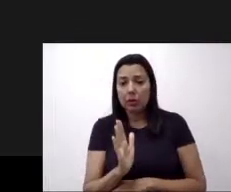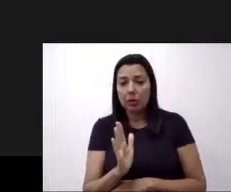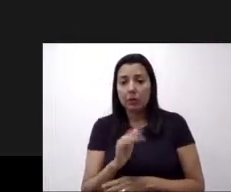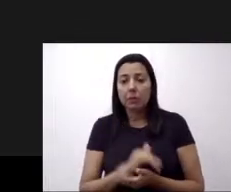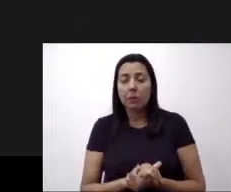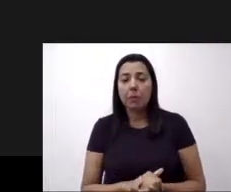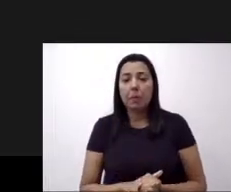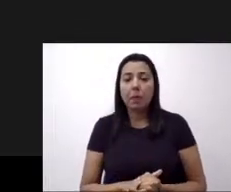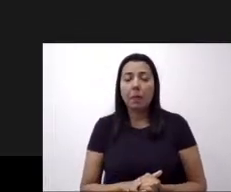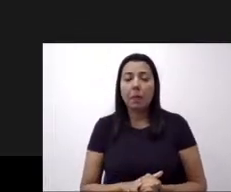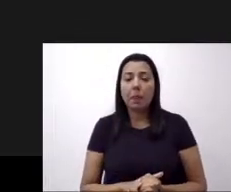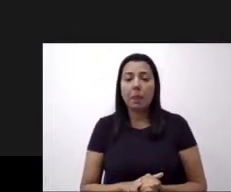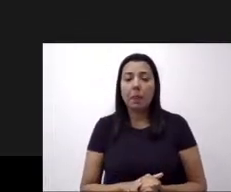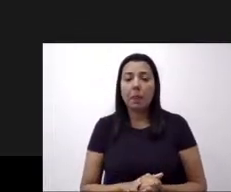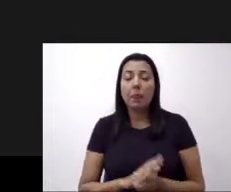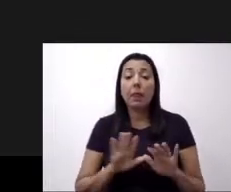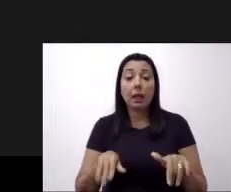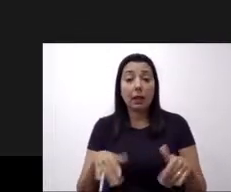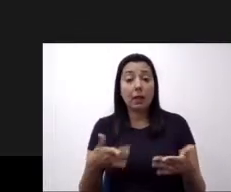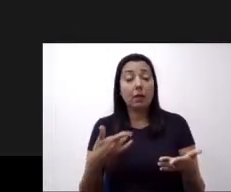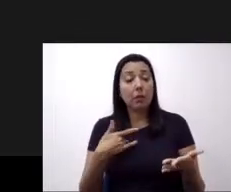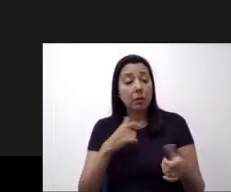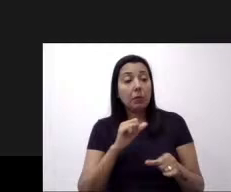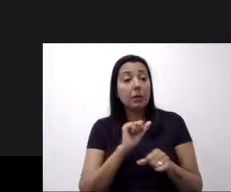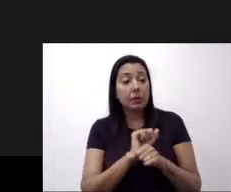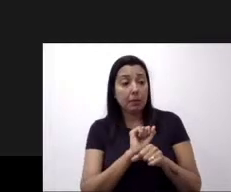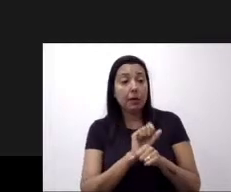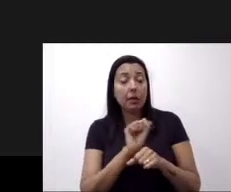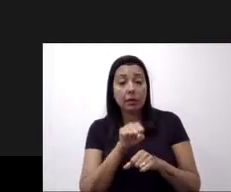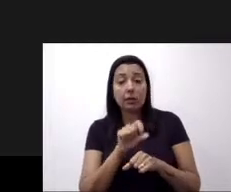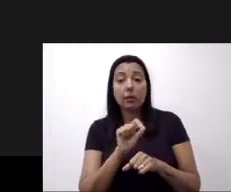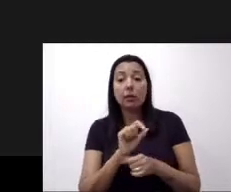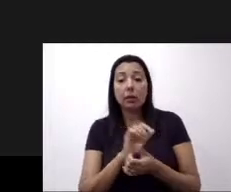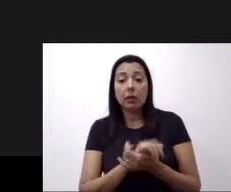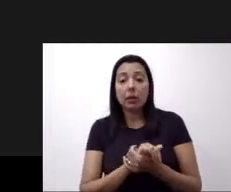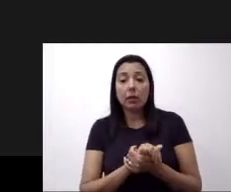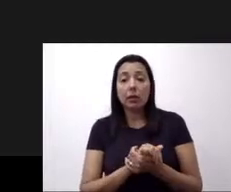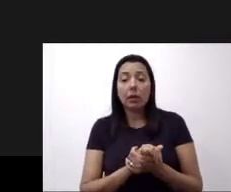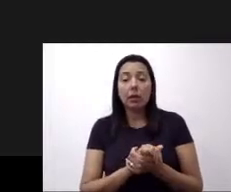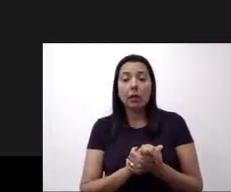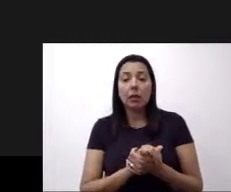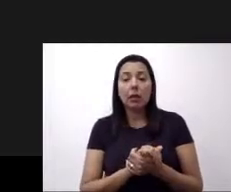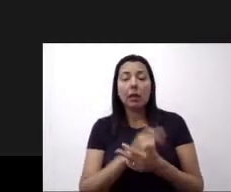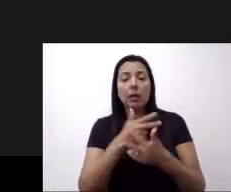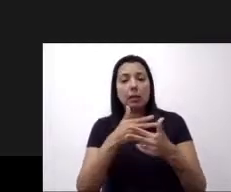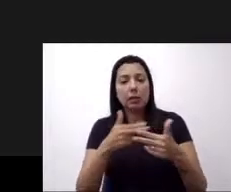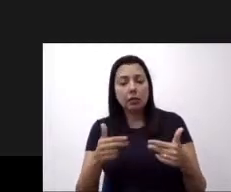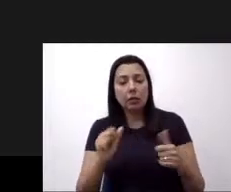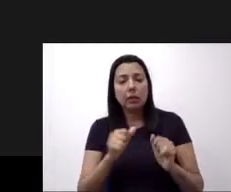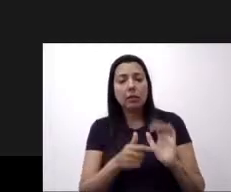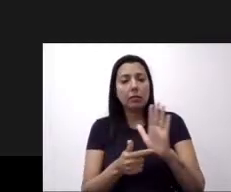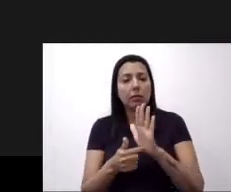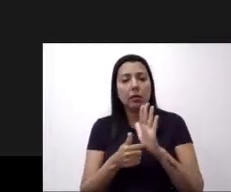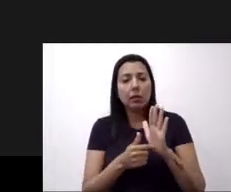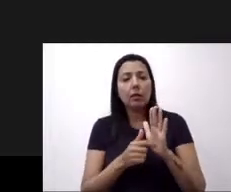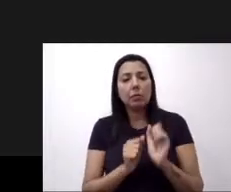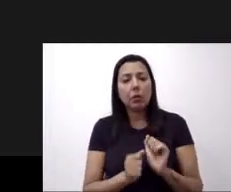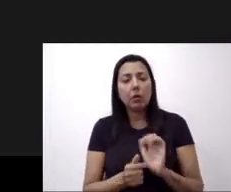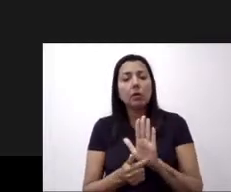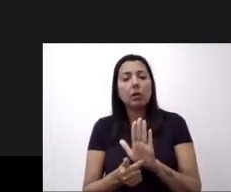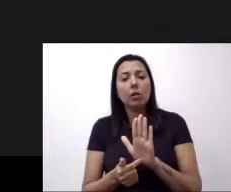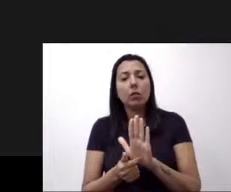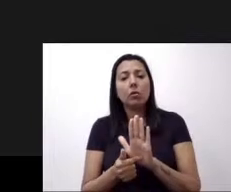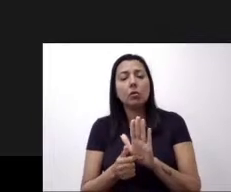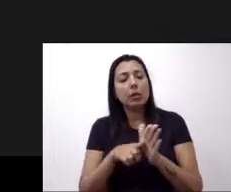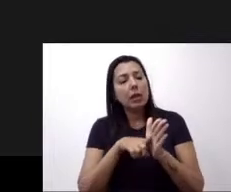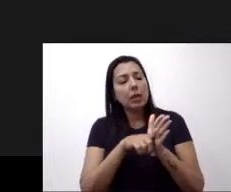So I hope this few and quickly exposed element of analysis can help you to analyze the situation in